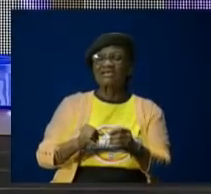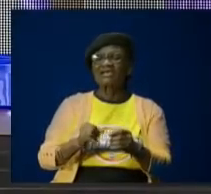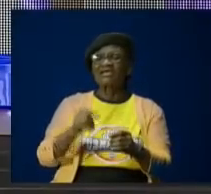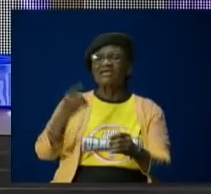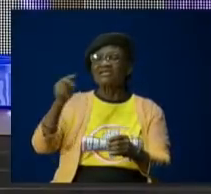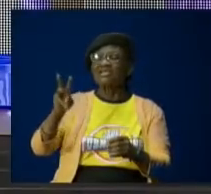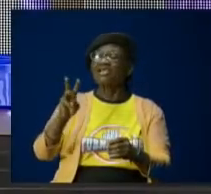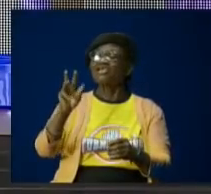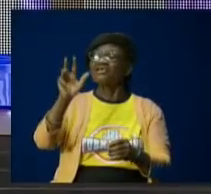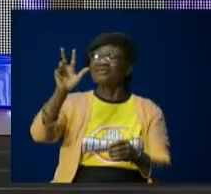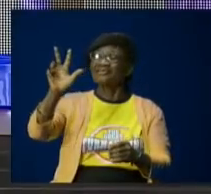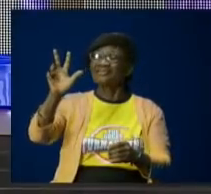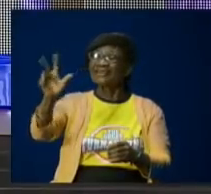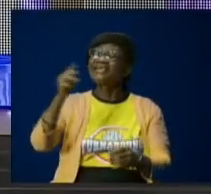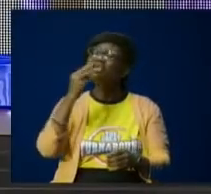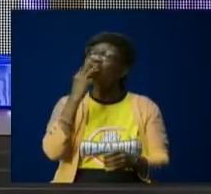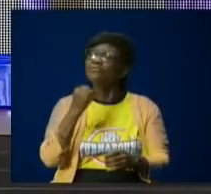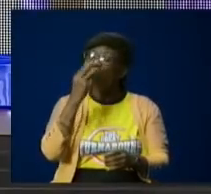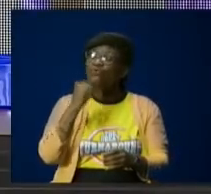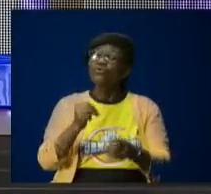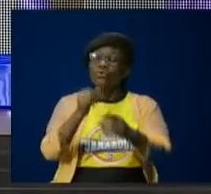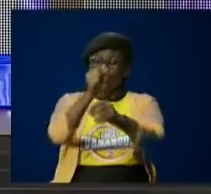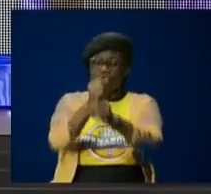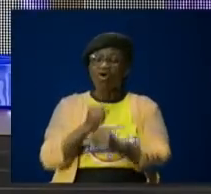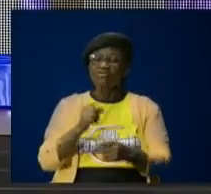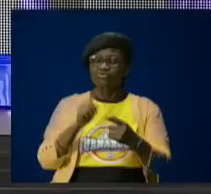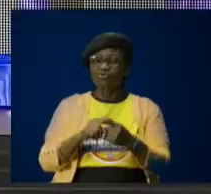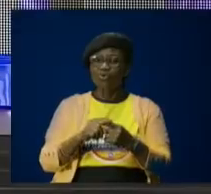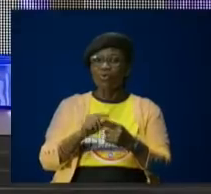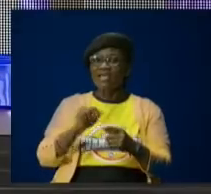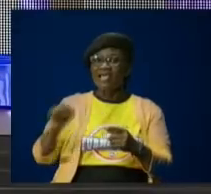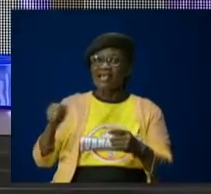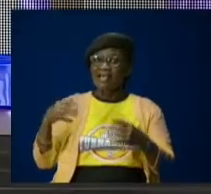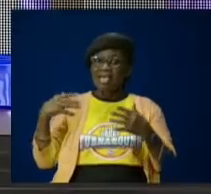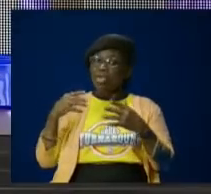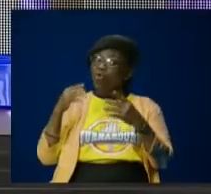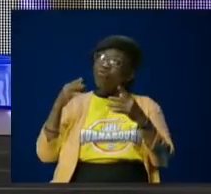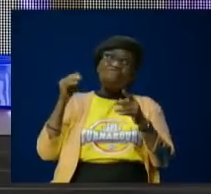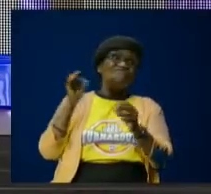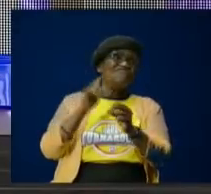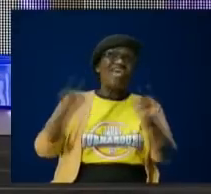and Abednego got into a very fiery storm